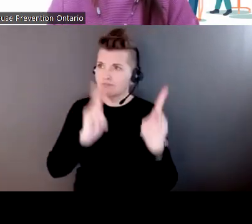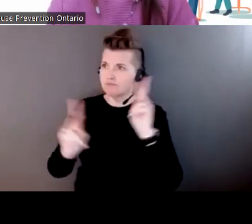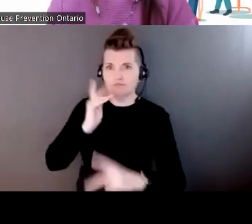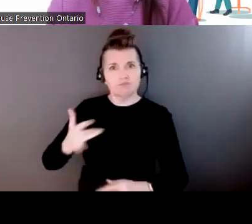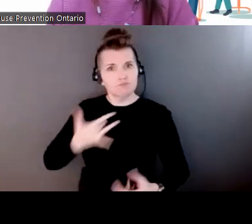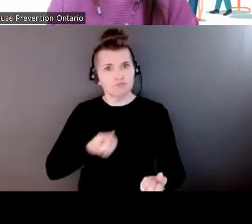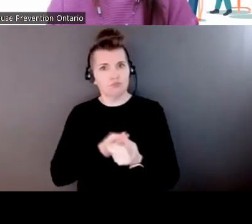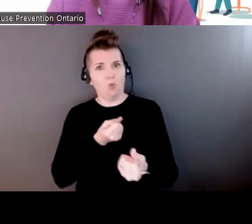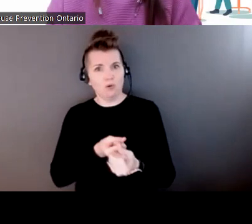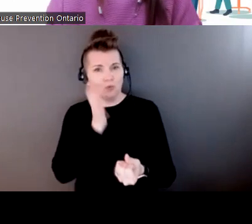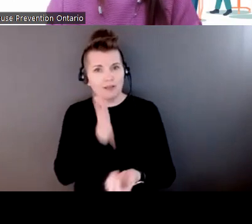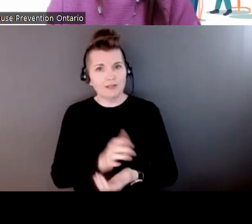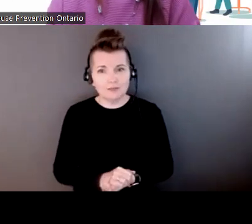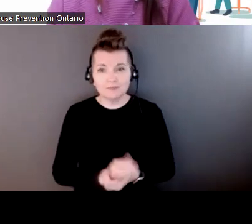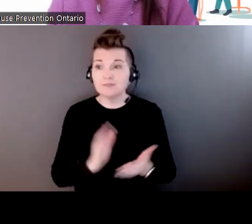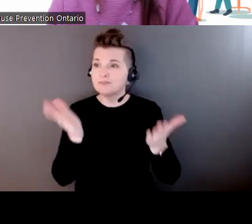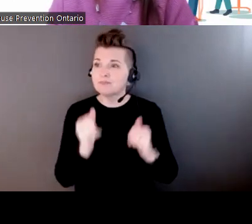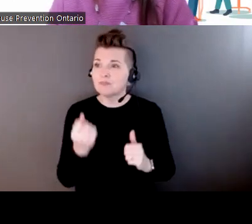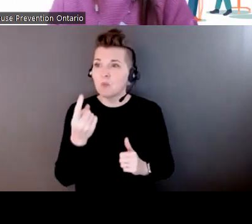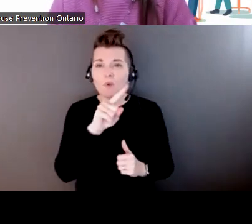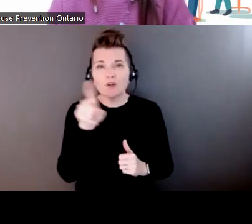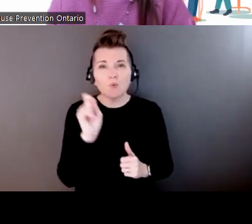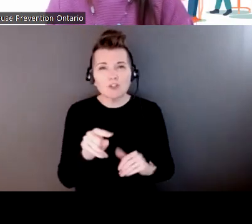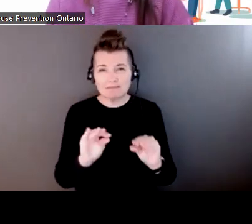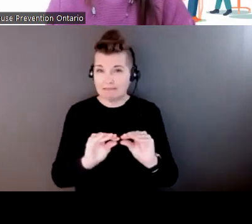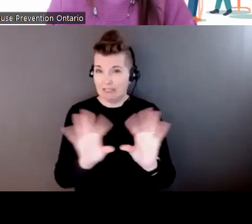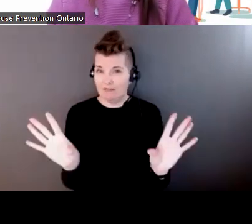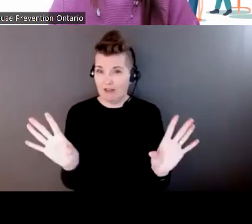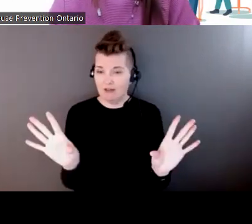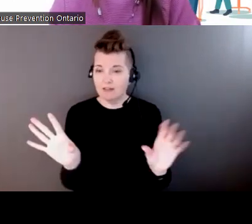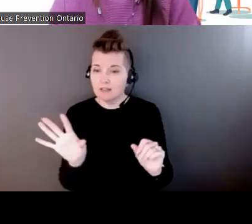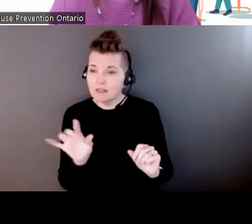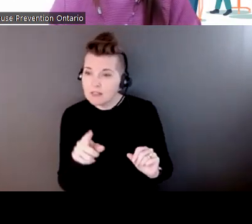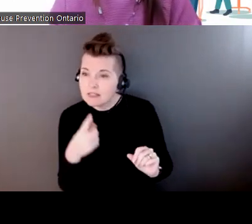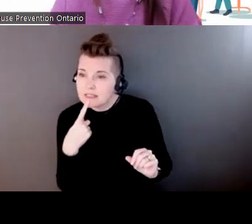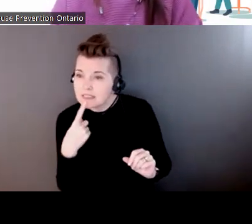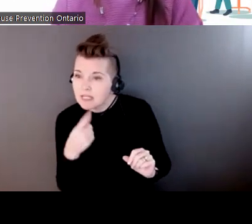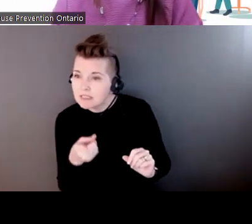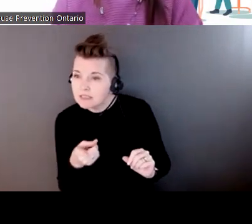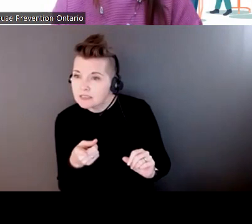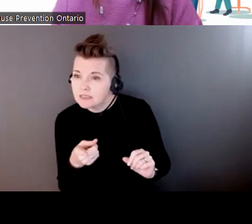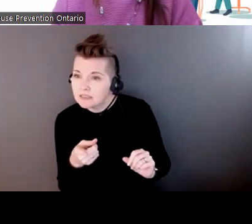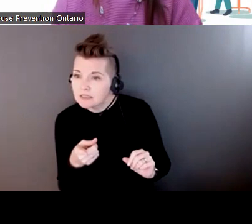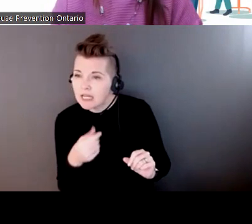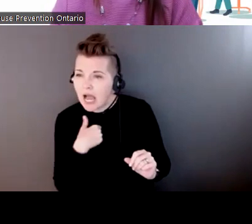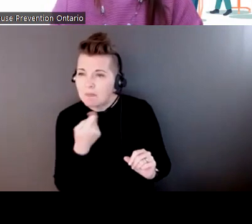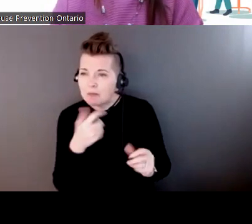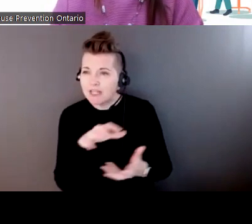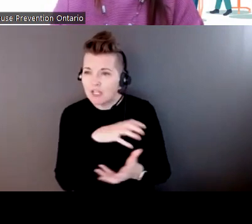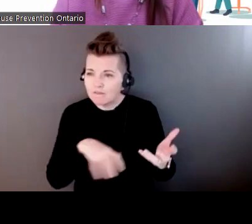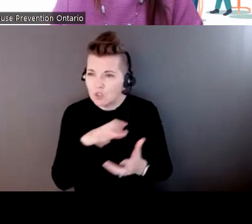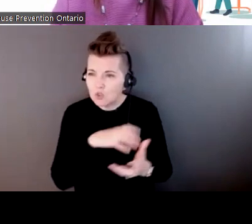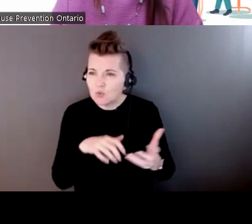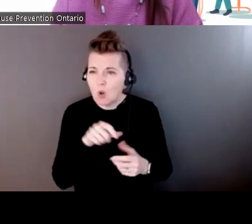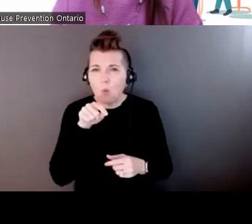So there's just sort of a question about some clarification from some presentations. It says, I'm a bit confused about one session. A